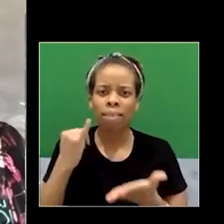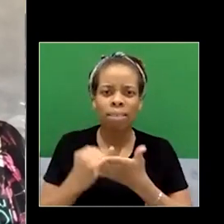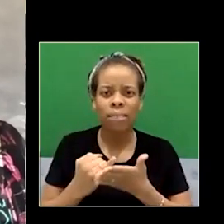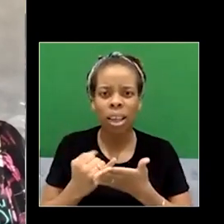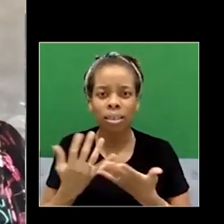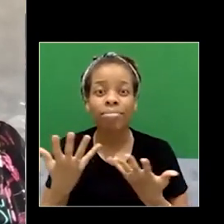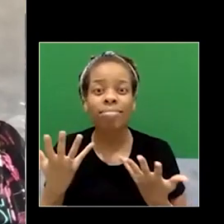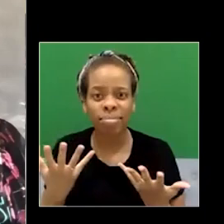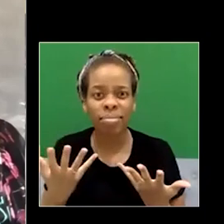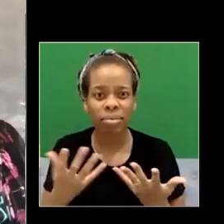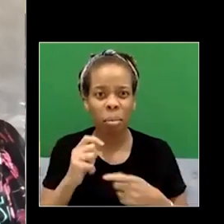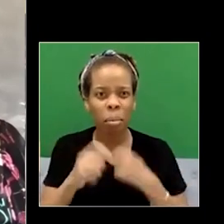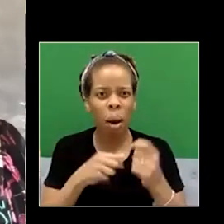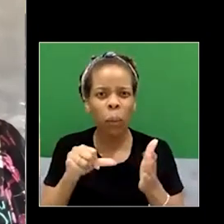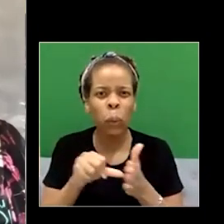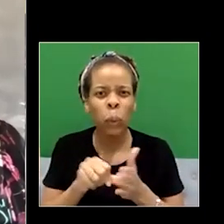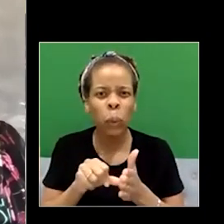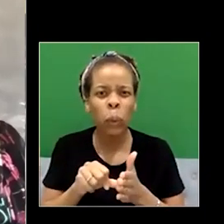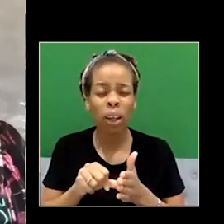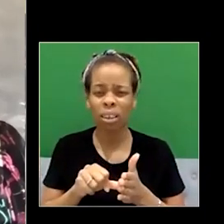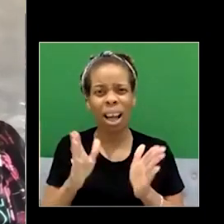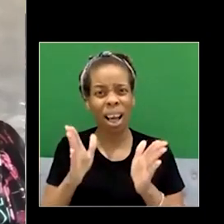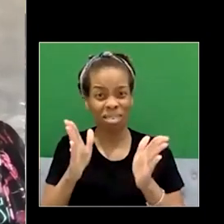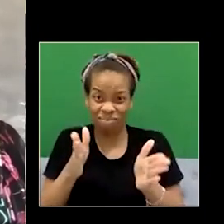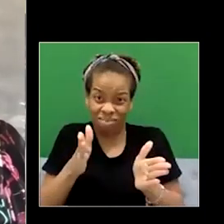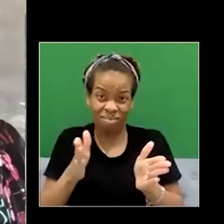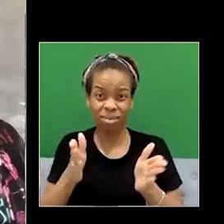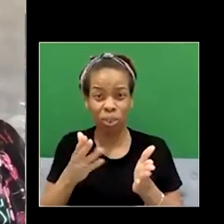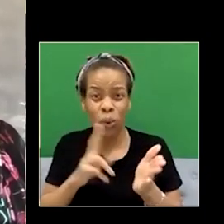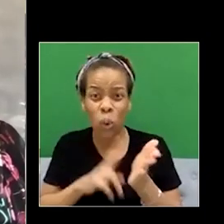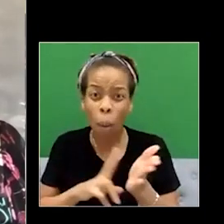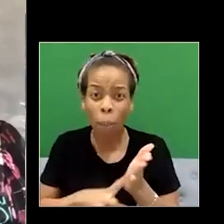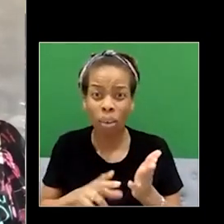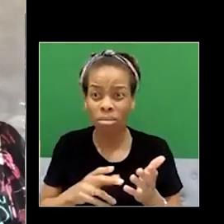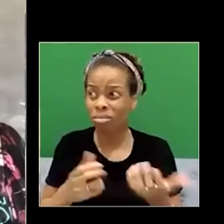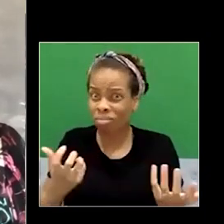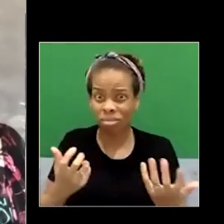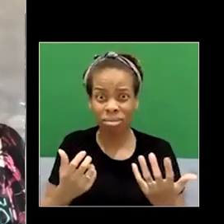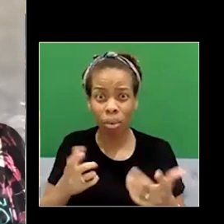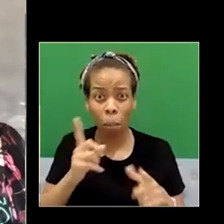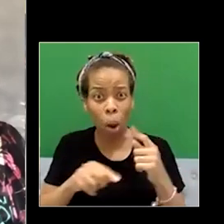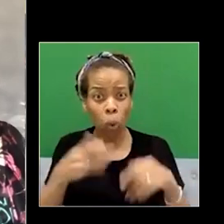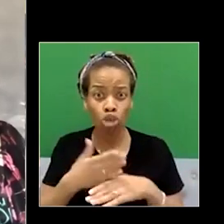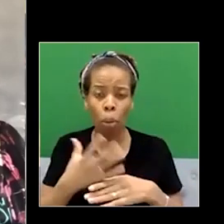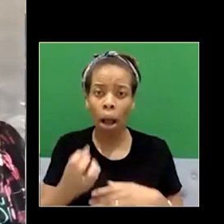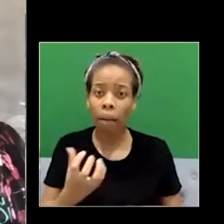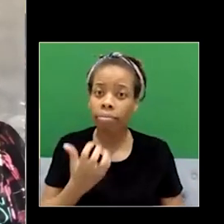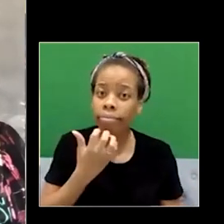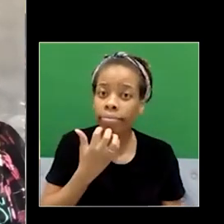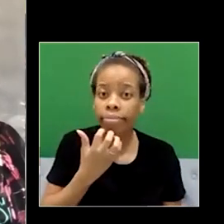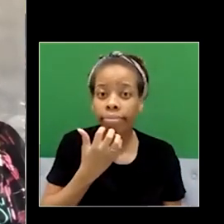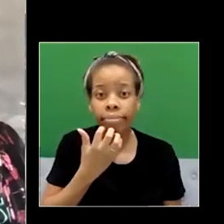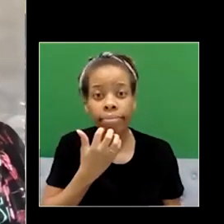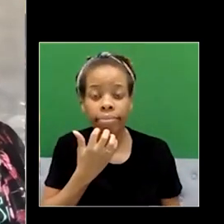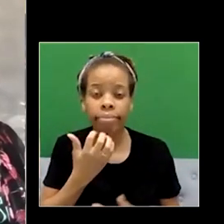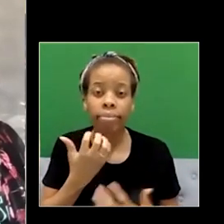but there won't be a point where I get so elegant or so good or so satisfied that it's done. Of course, I have a